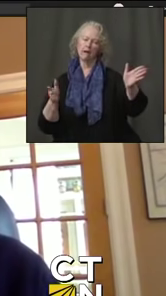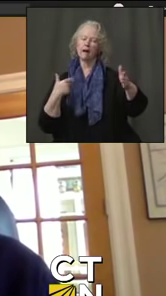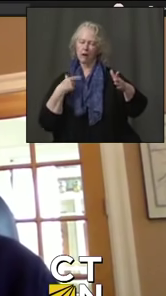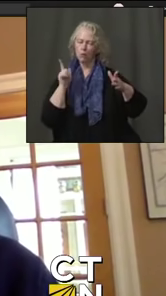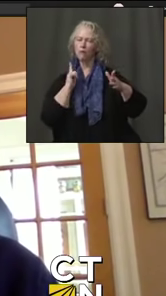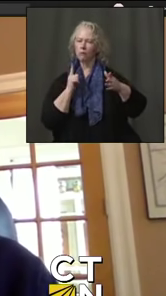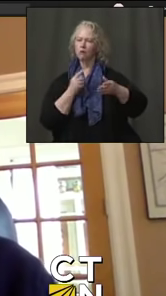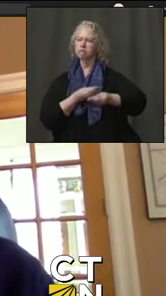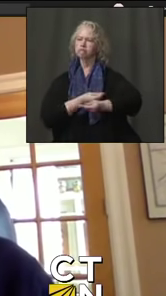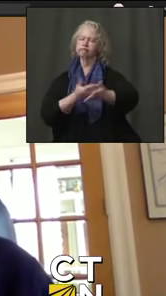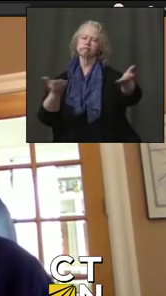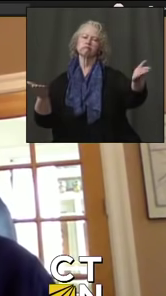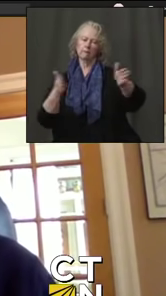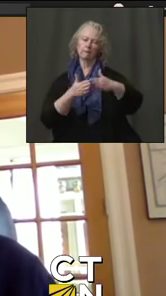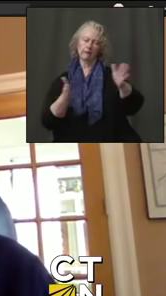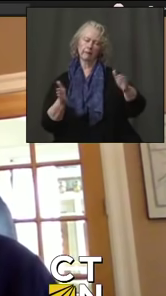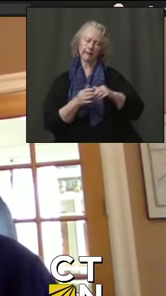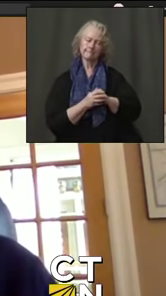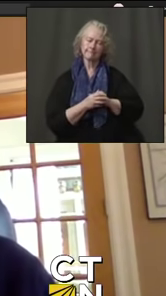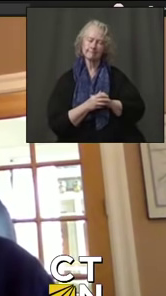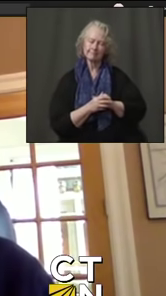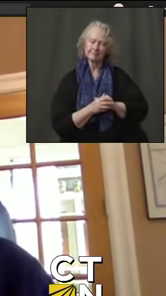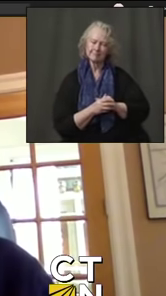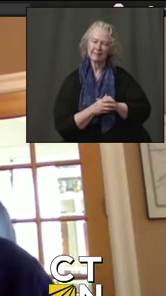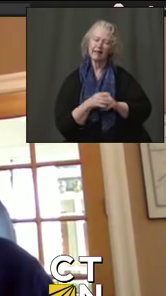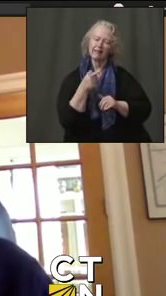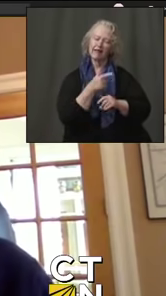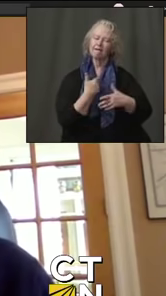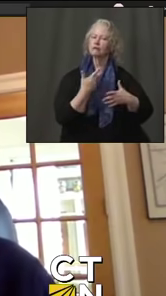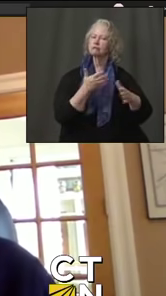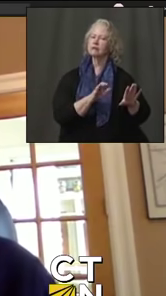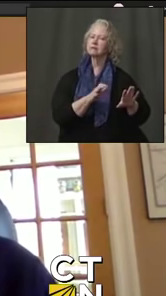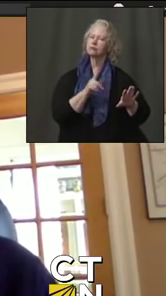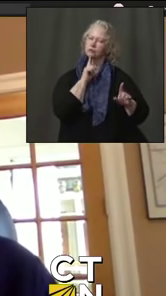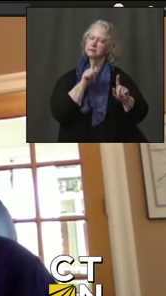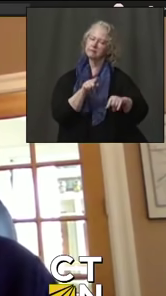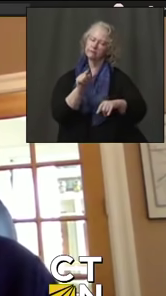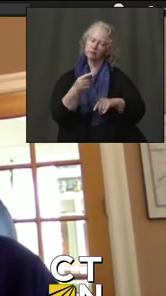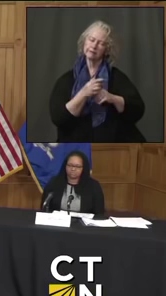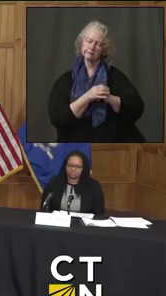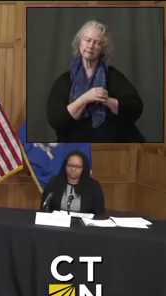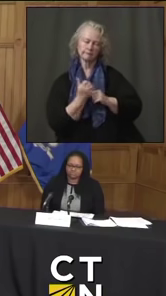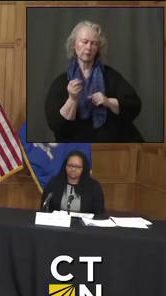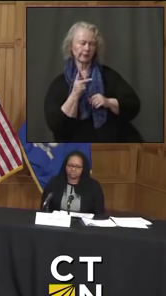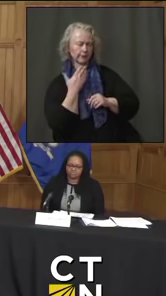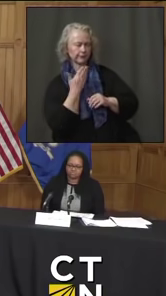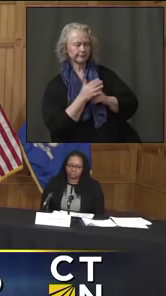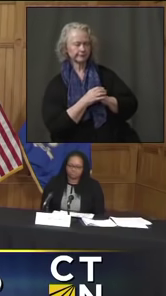as they are publicly available after the facility has a chance to respond. Thank you.